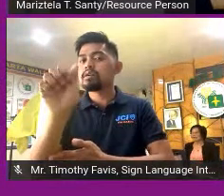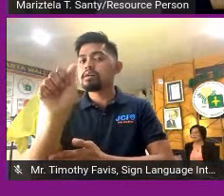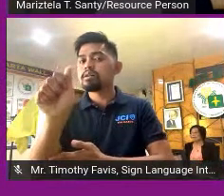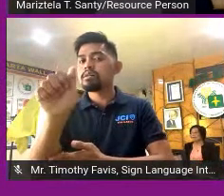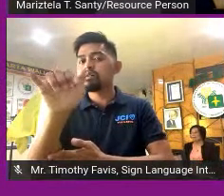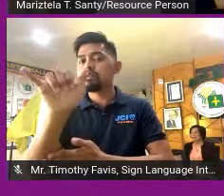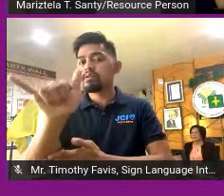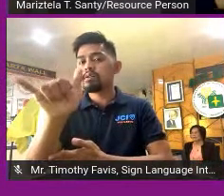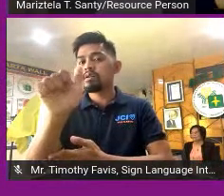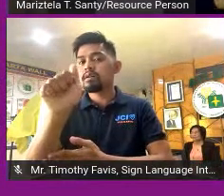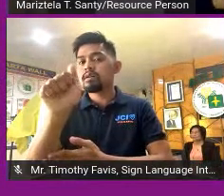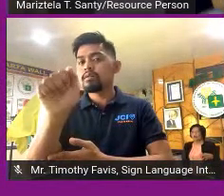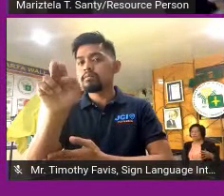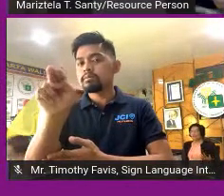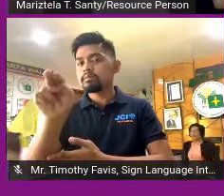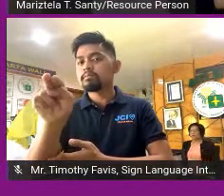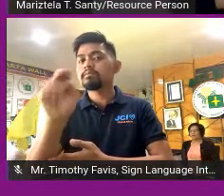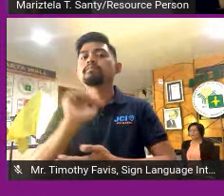TNA,